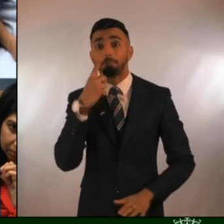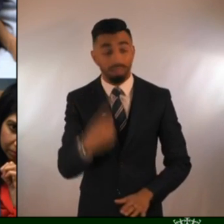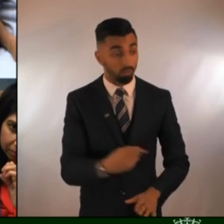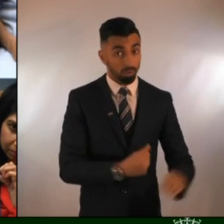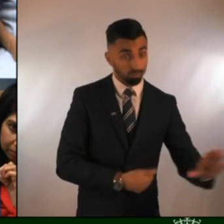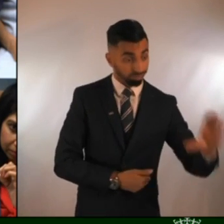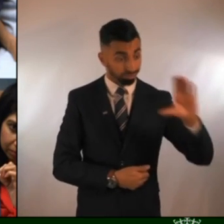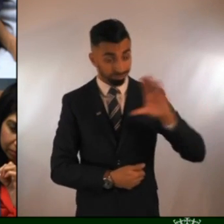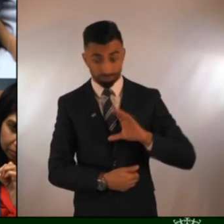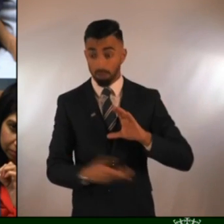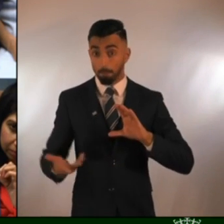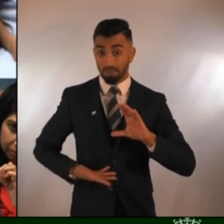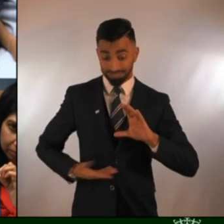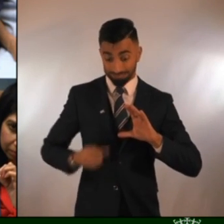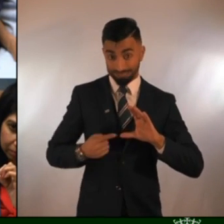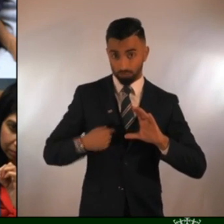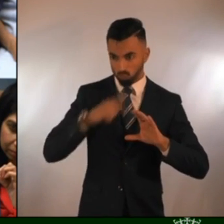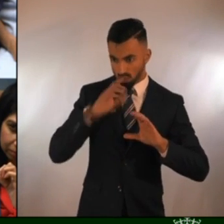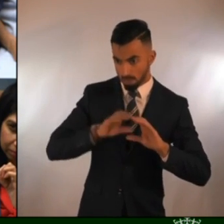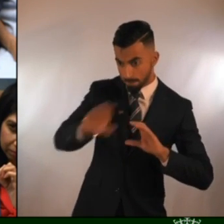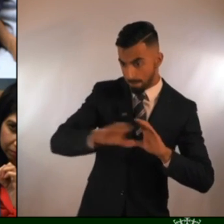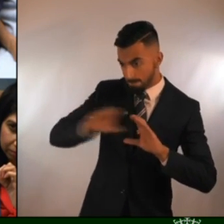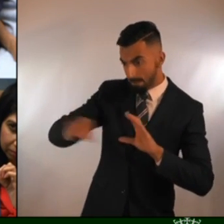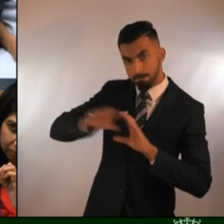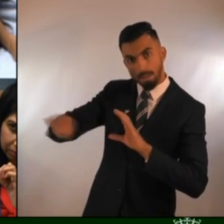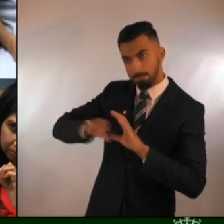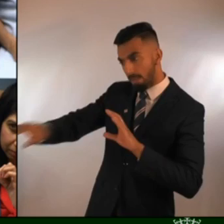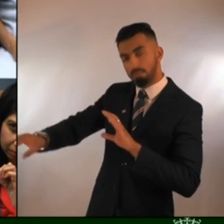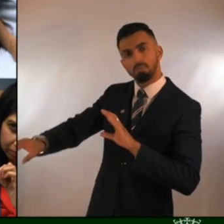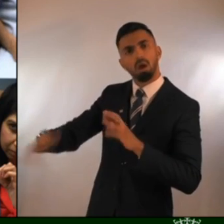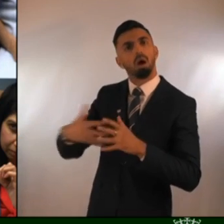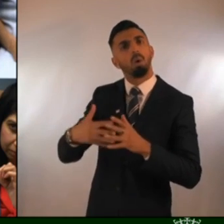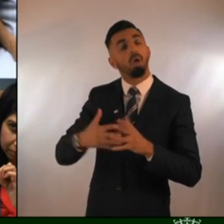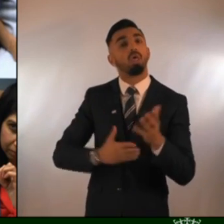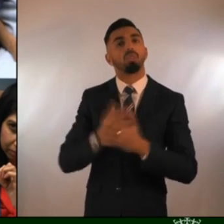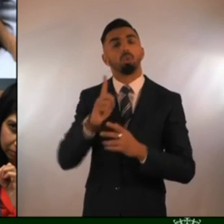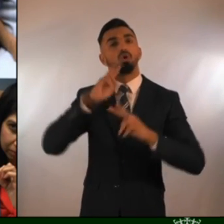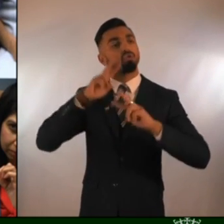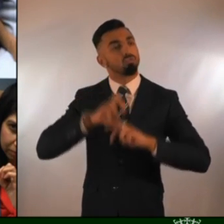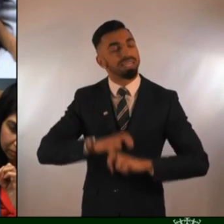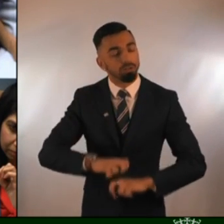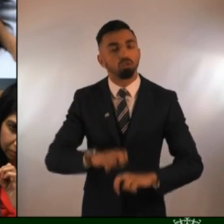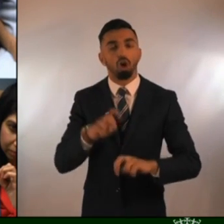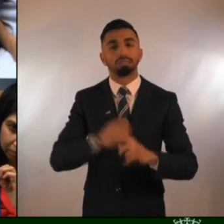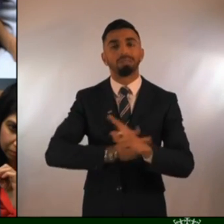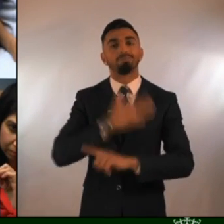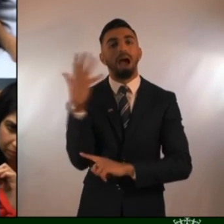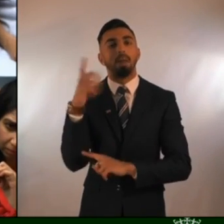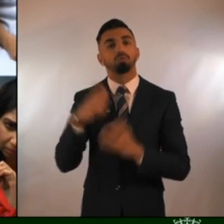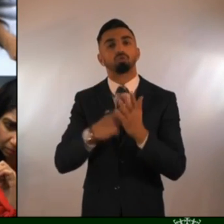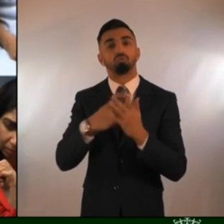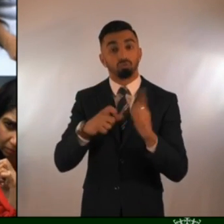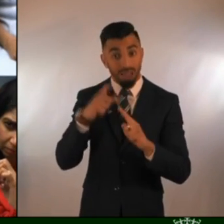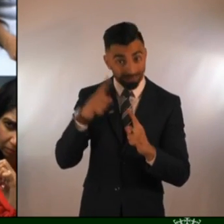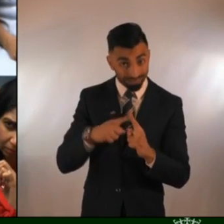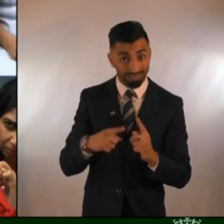3 additional measures. The research and development expenditure credit will be increased from 12 to 13%, a tax